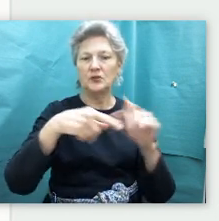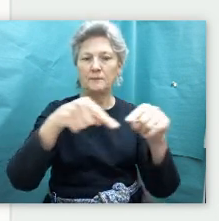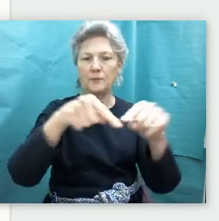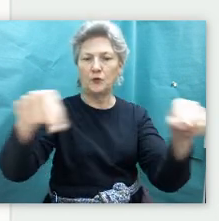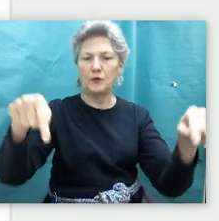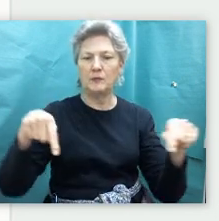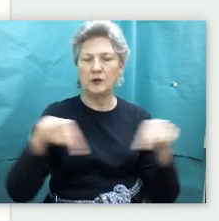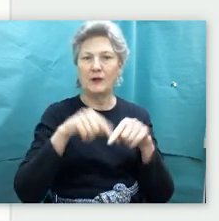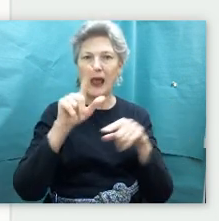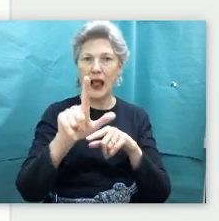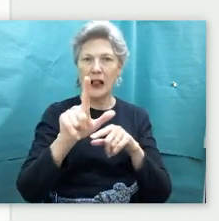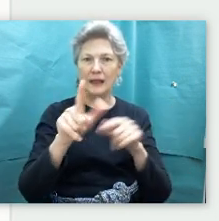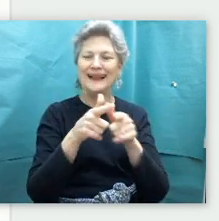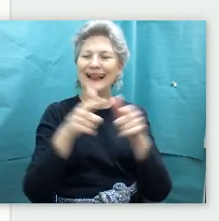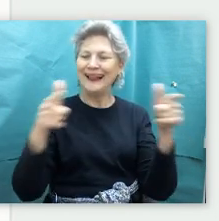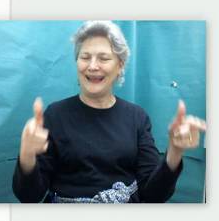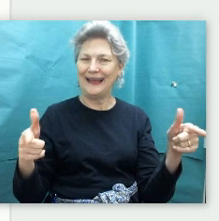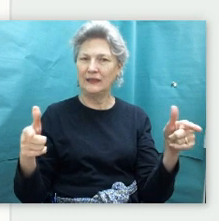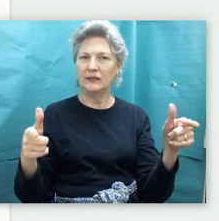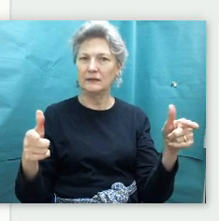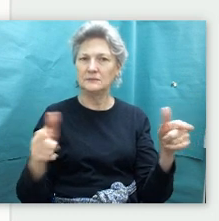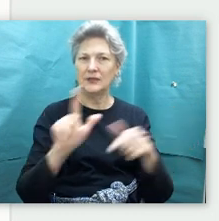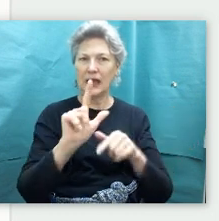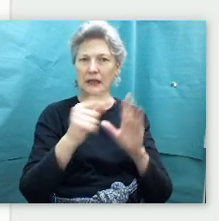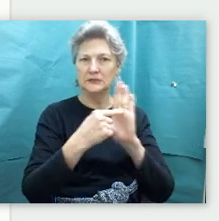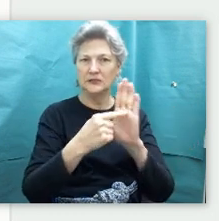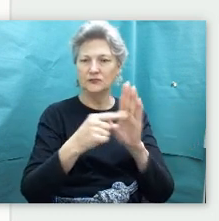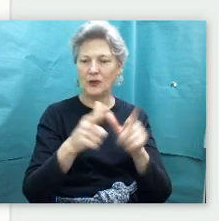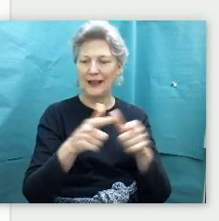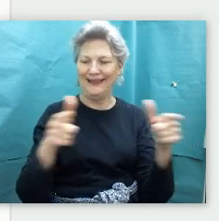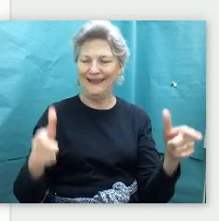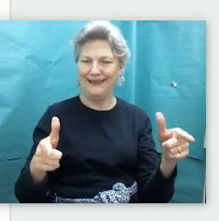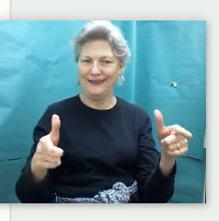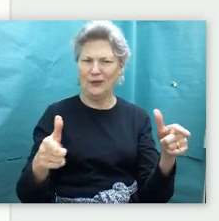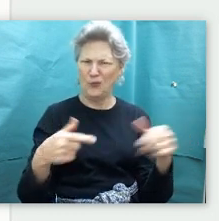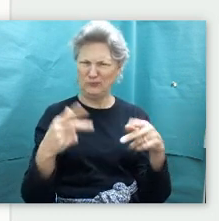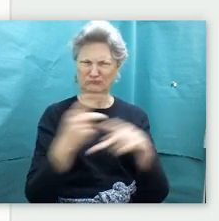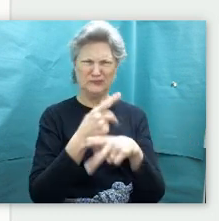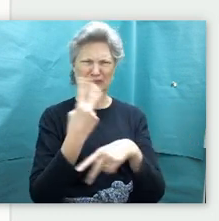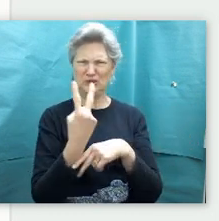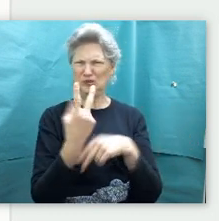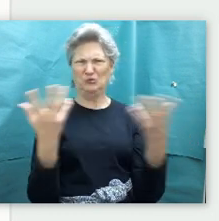is for, you got it, length. Well, why are we multiplying it by 2?